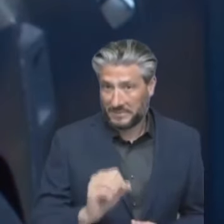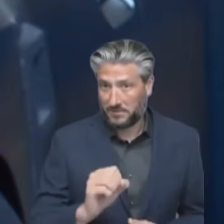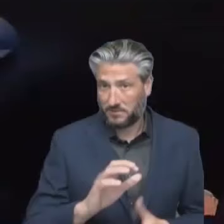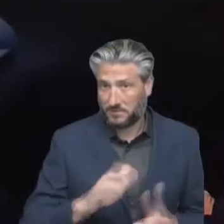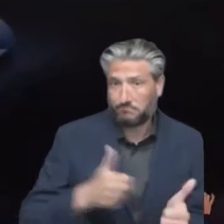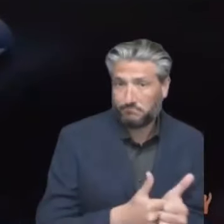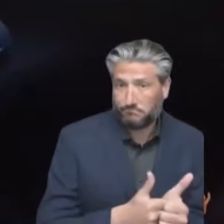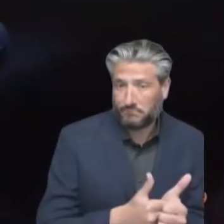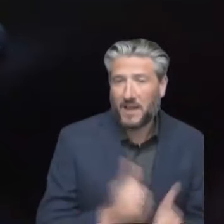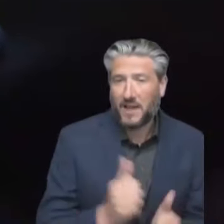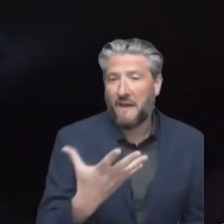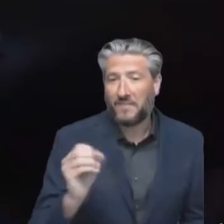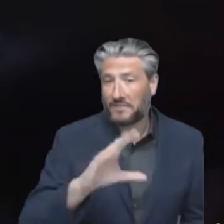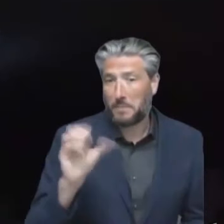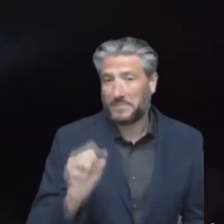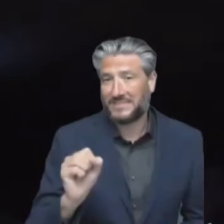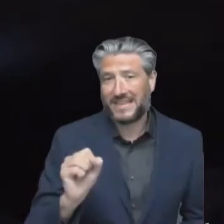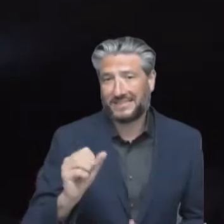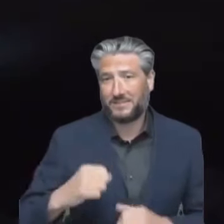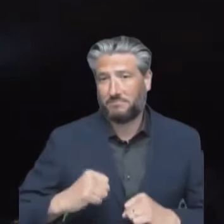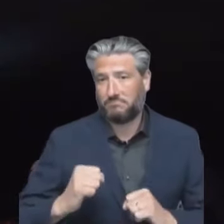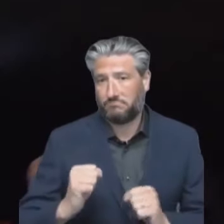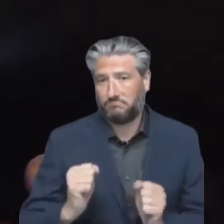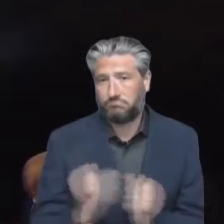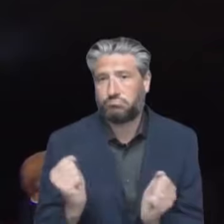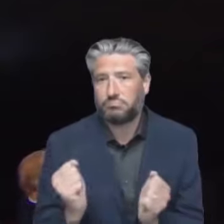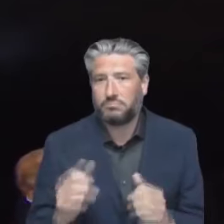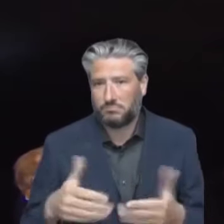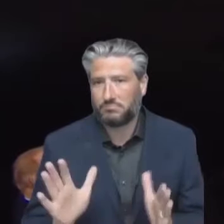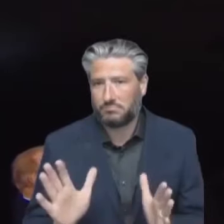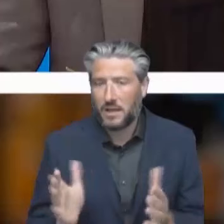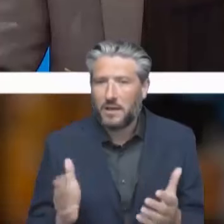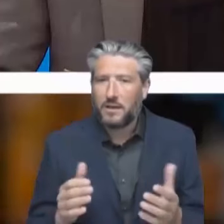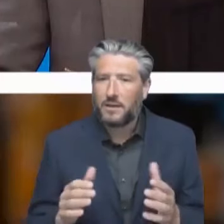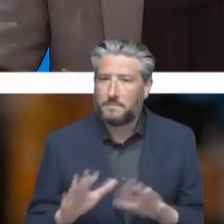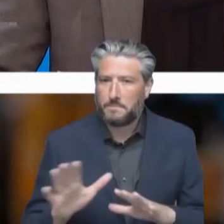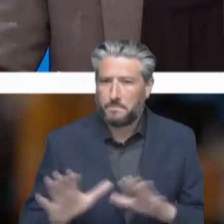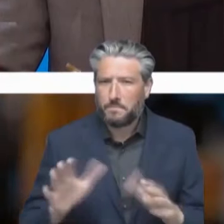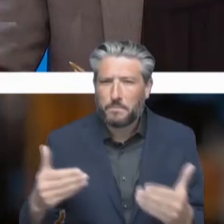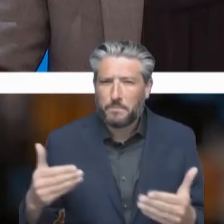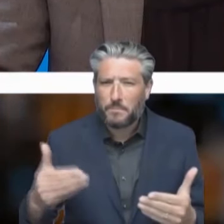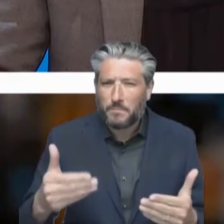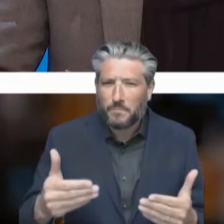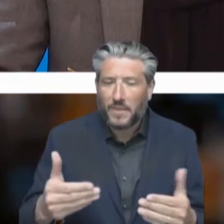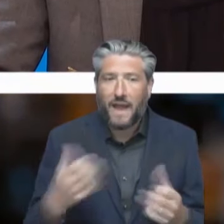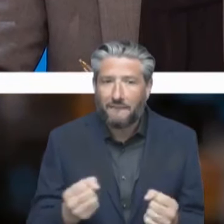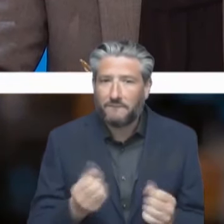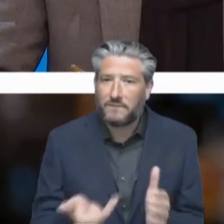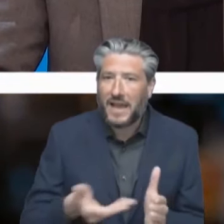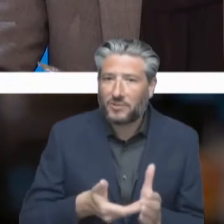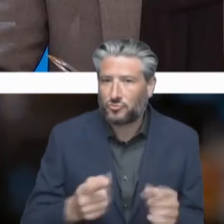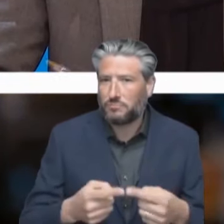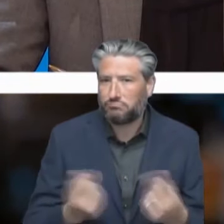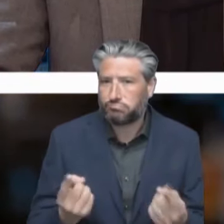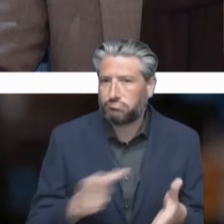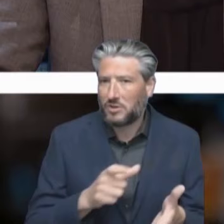and 63.3% for and 33.3% against for the extraordinary resolution. I will now turn to